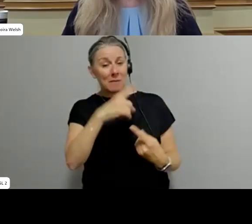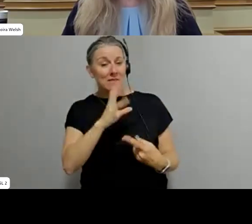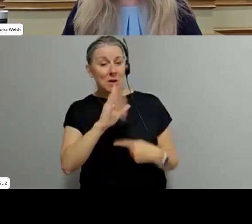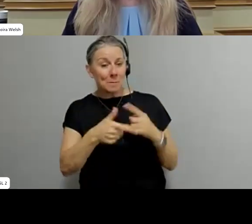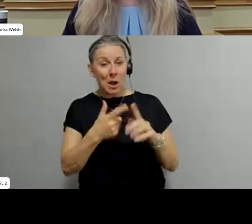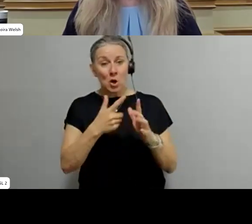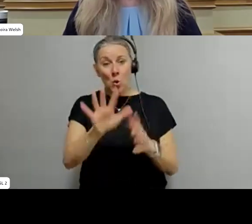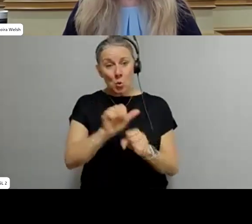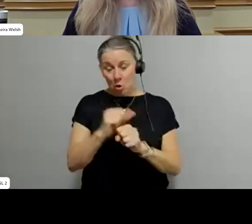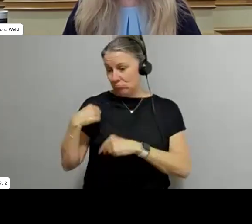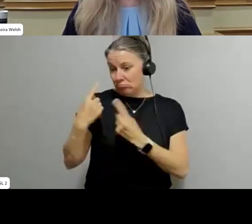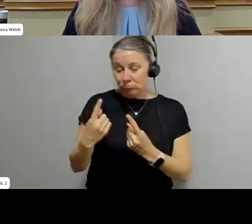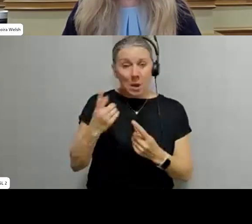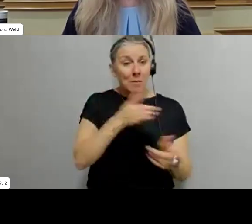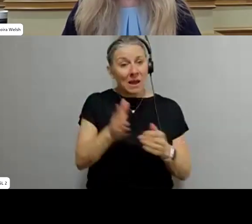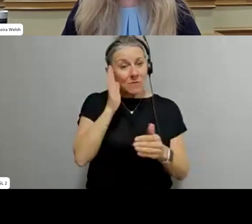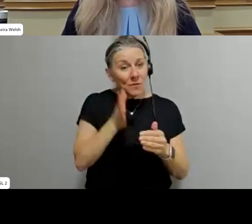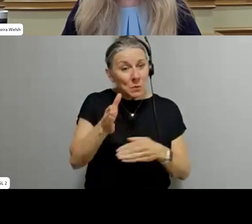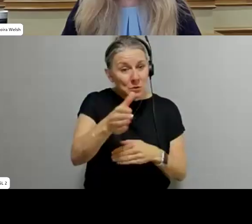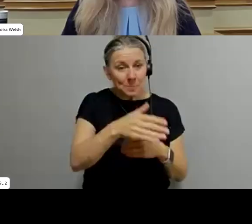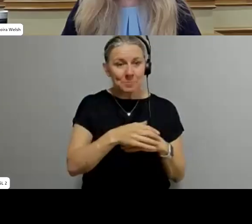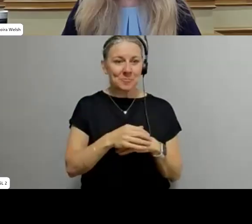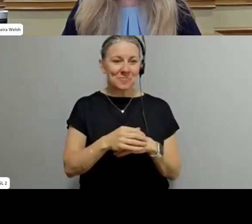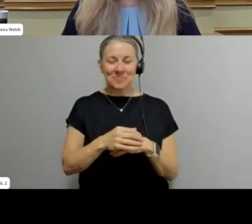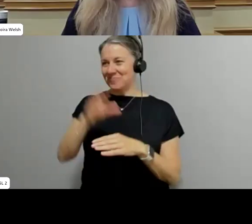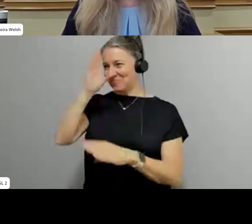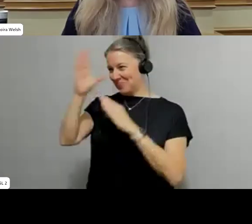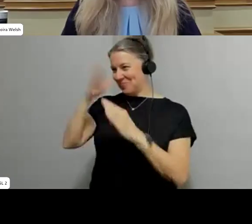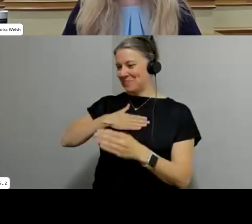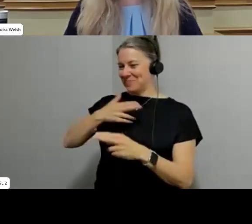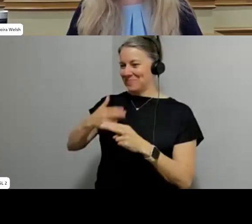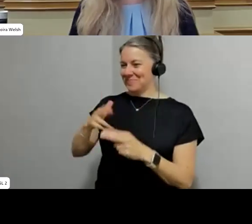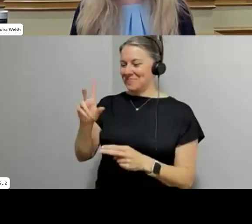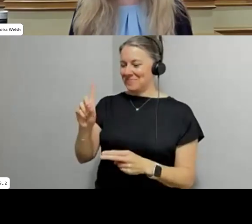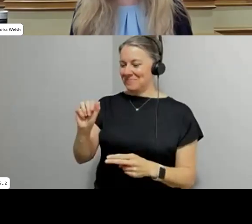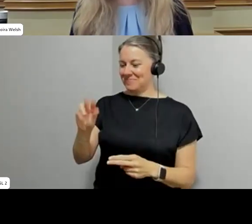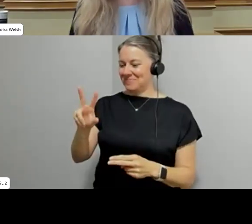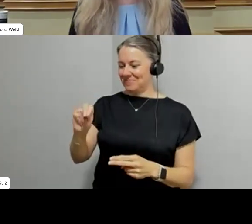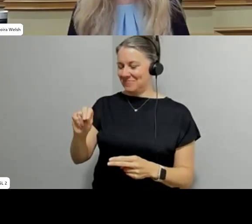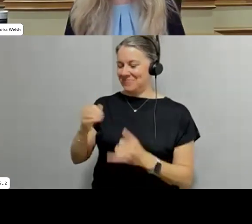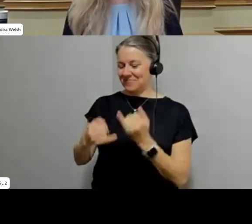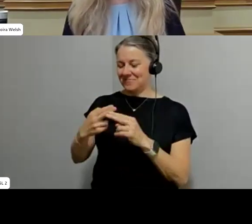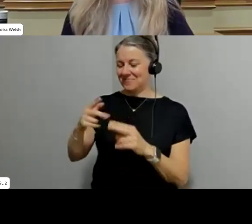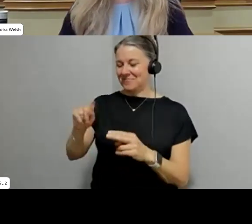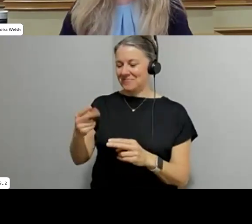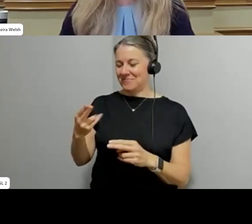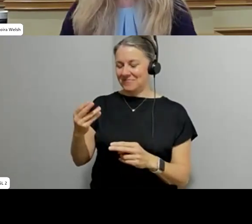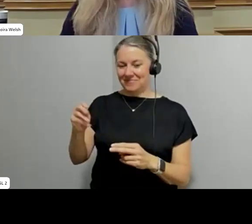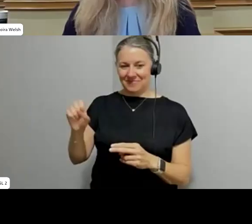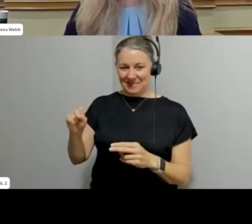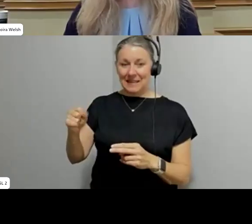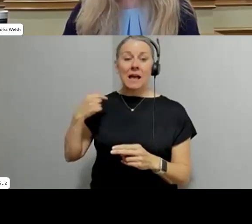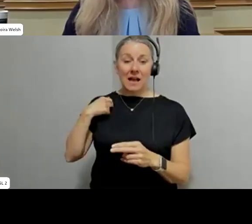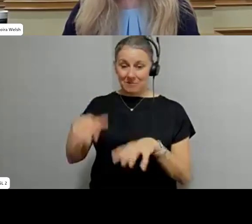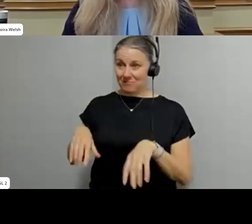Laura, thanks for the invite. And so my name is Dawn Thomas, and I have been doing what's called in Nova Scotia as senior safety